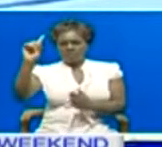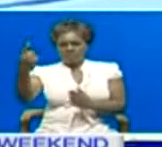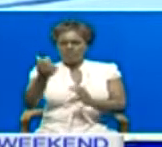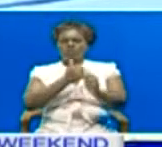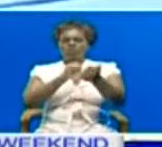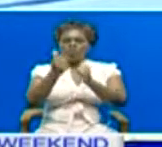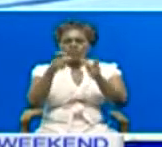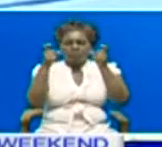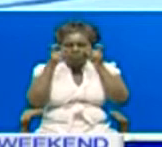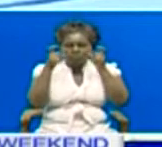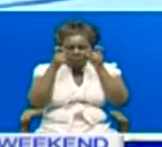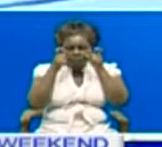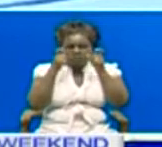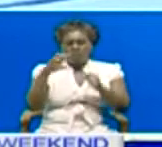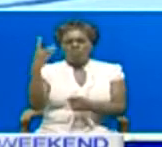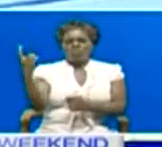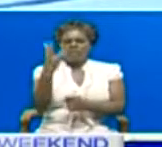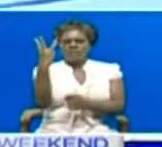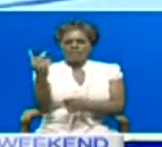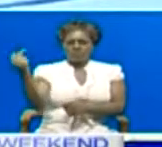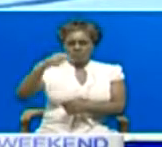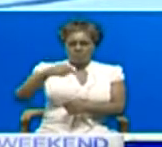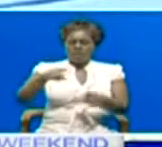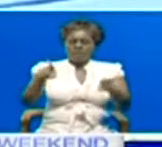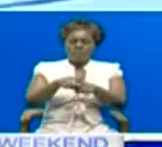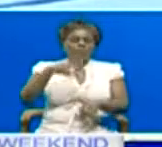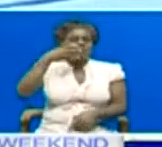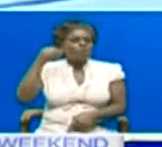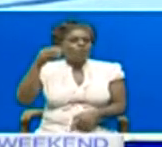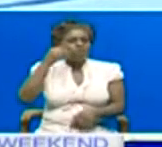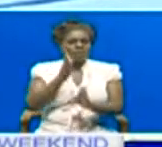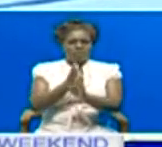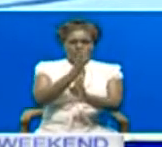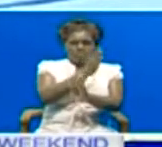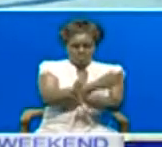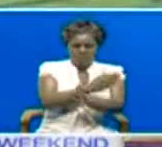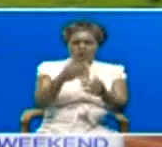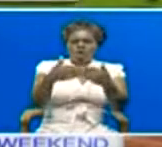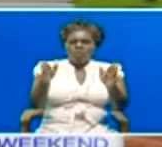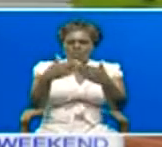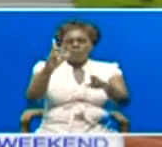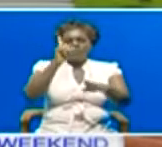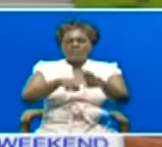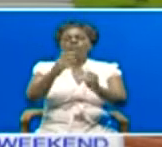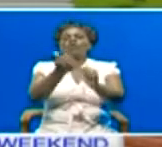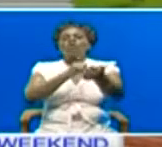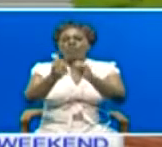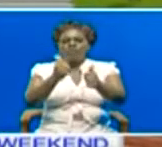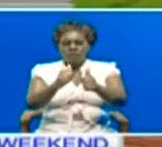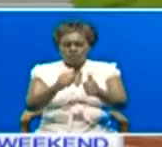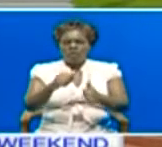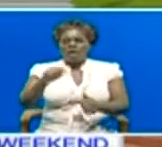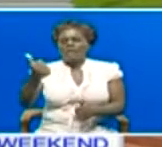of Tusker Premier League matches with wins today. Batoto Bamungu were behind as early as the opening minute of the match, with